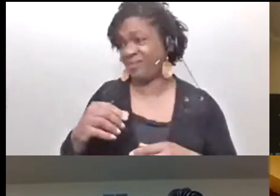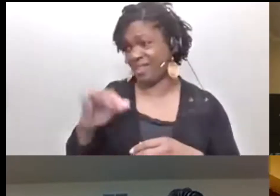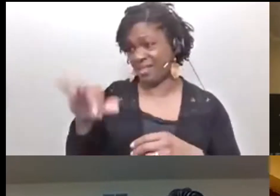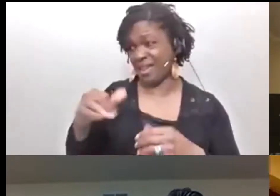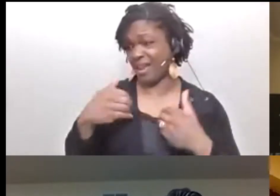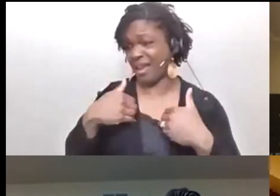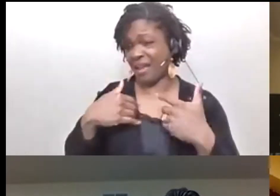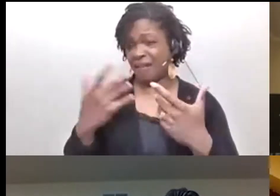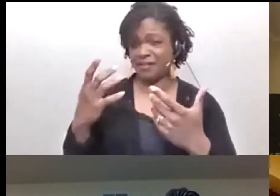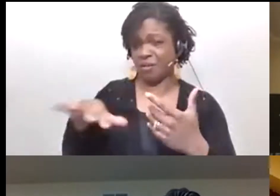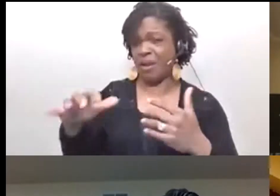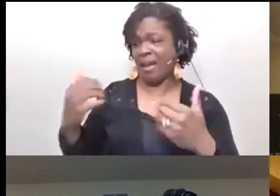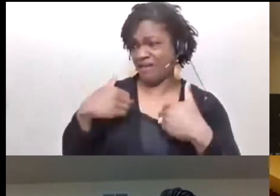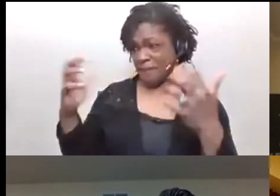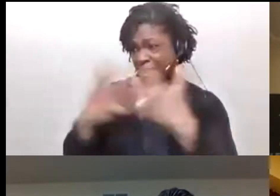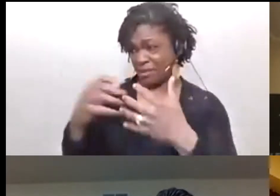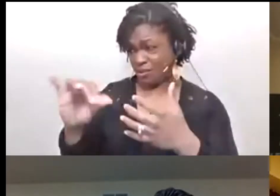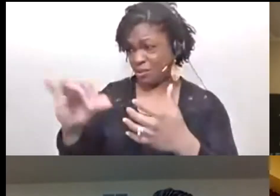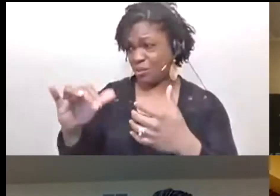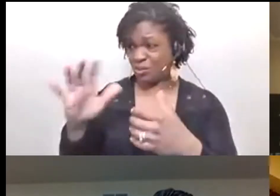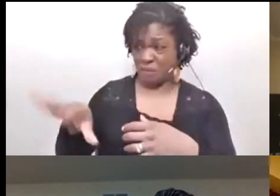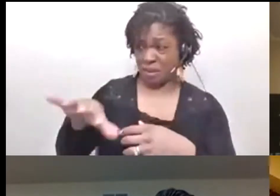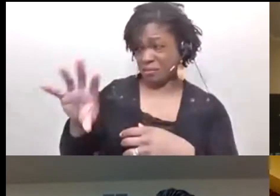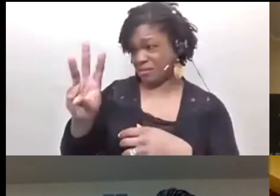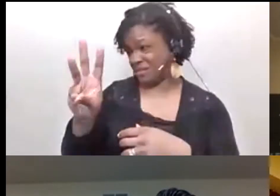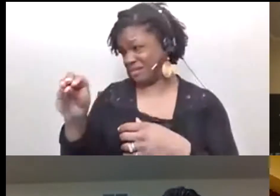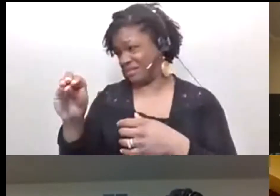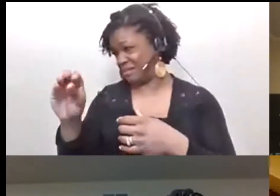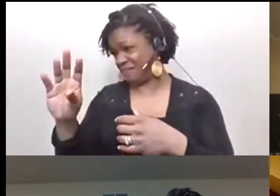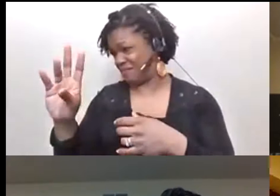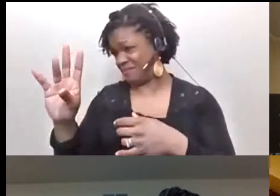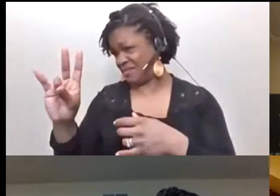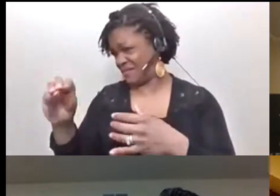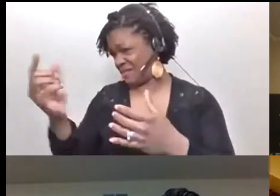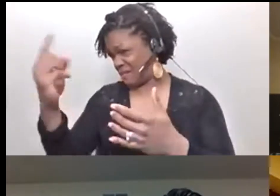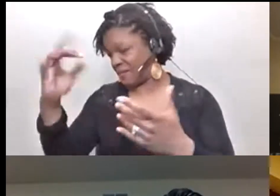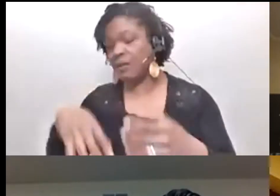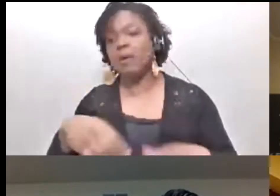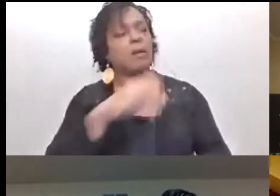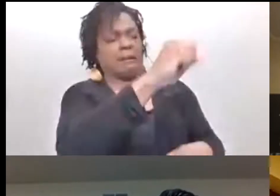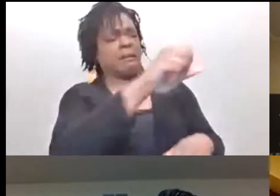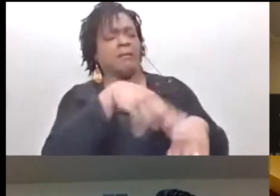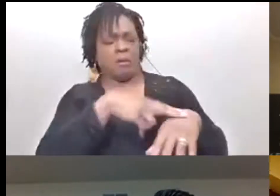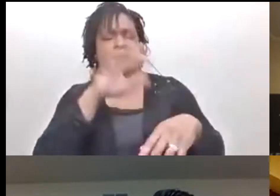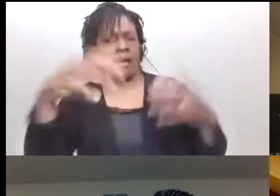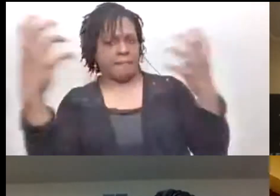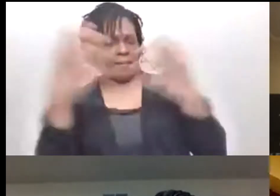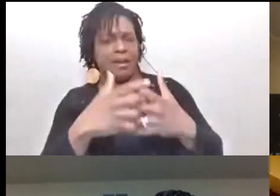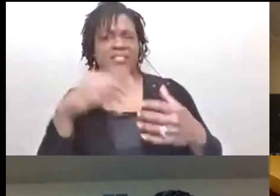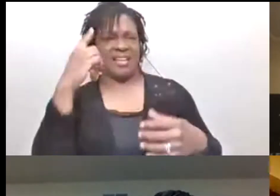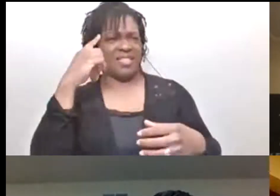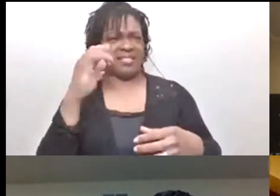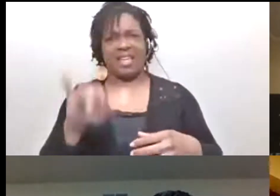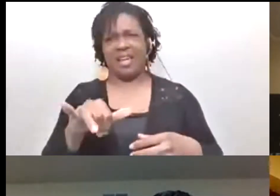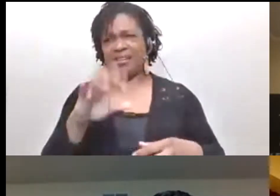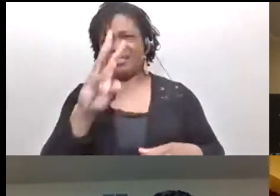6 million? Yeah, I don't know what the exact full amount is once it hits the match, but I think it's like 62% or